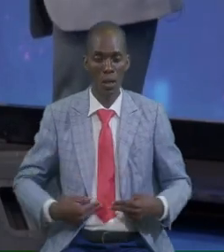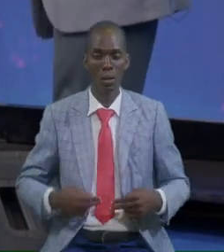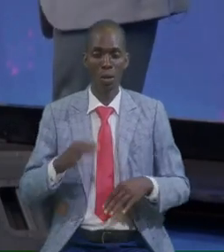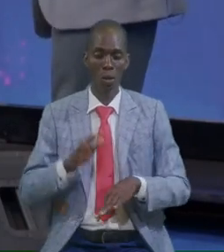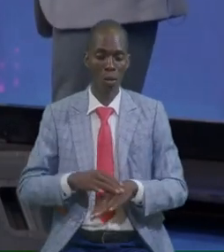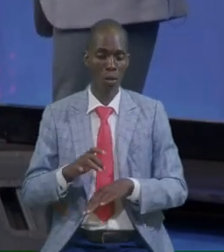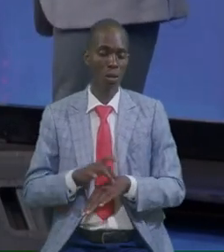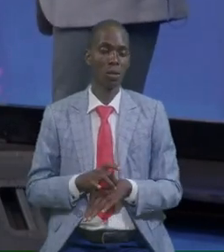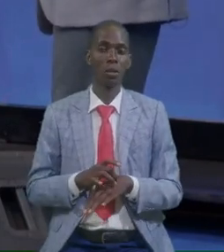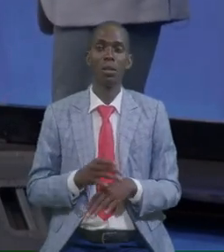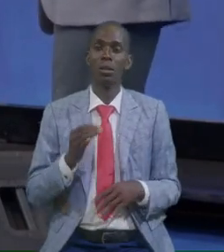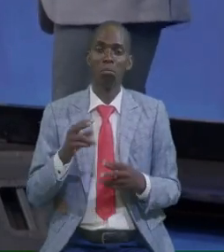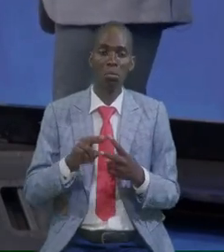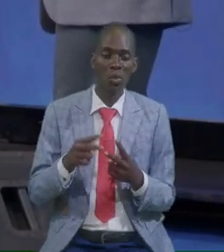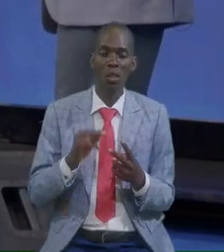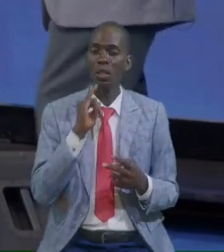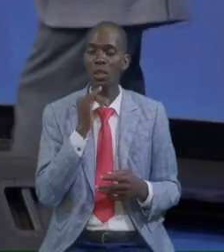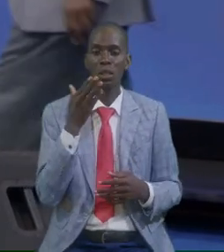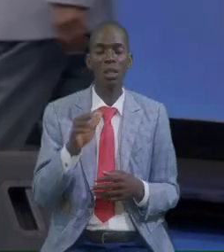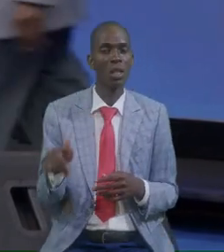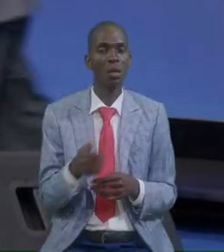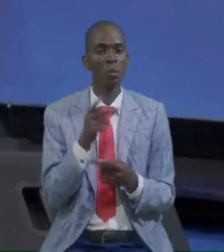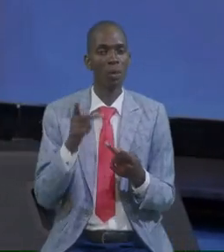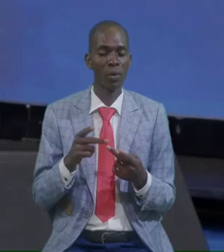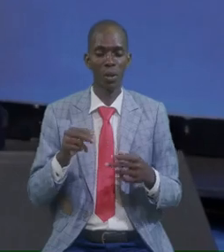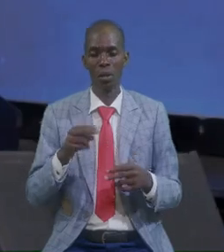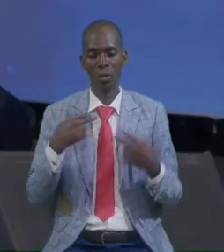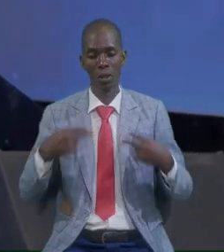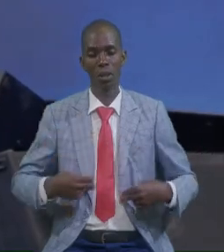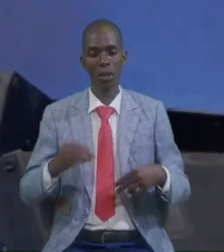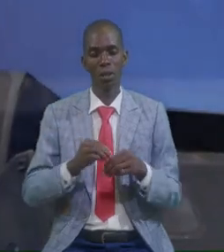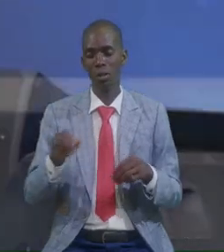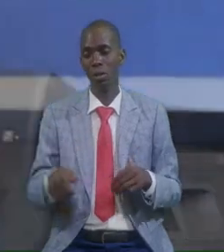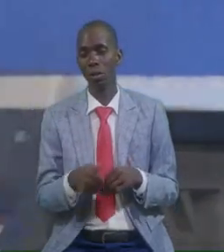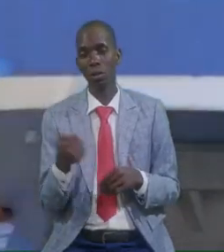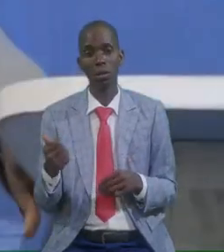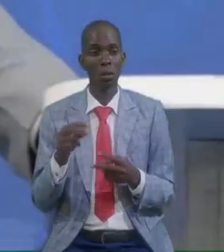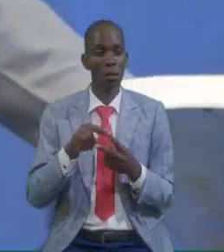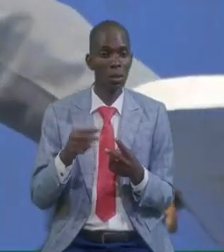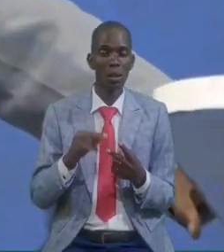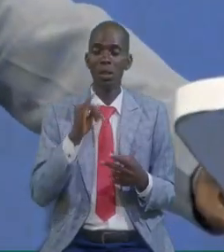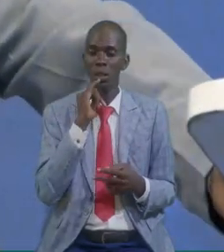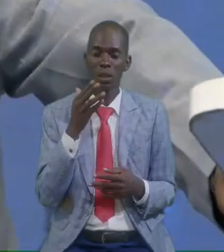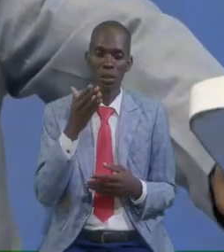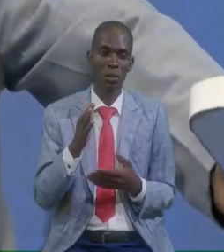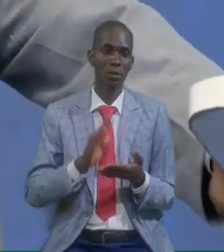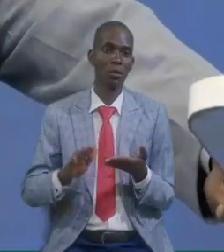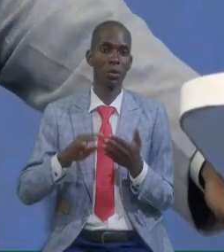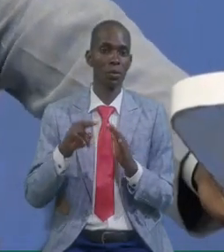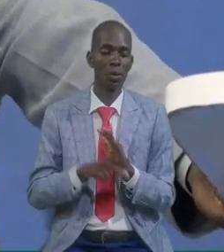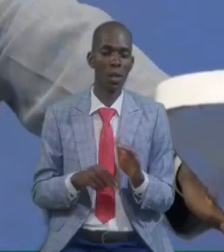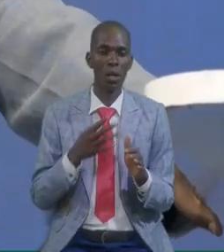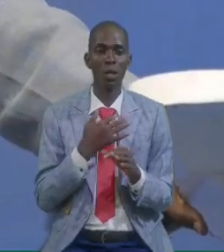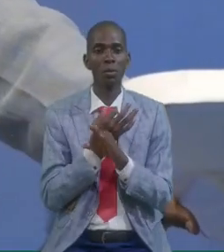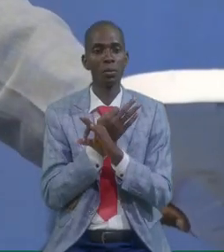there perfect health in any other, neither is there forgiveness and freedom